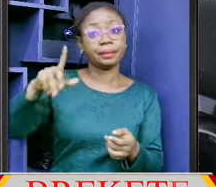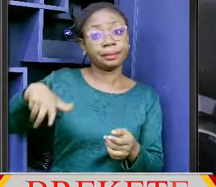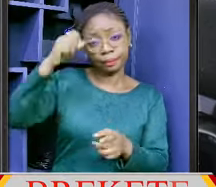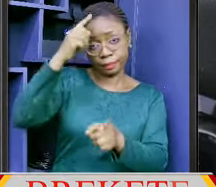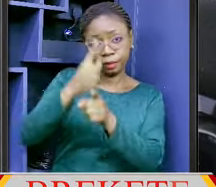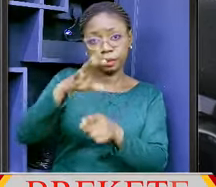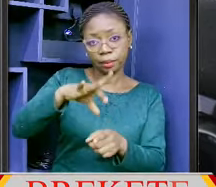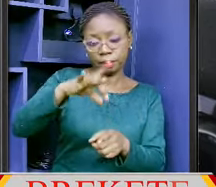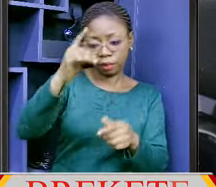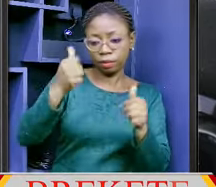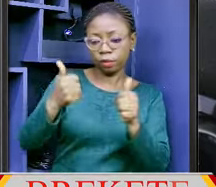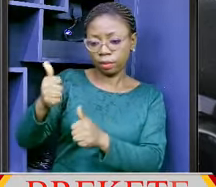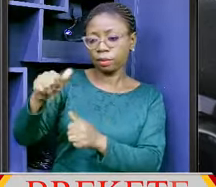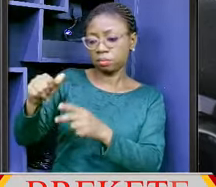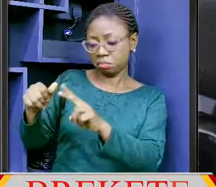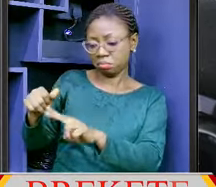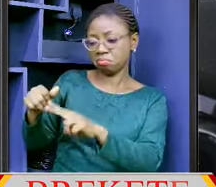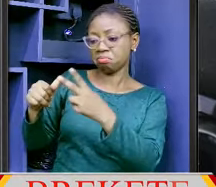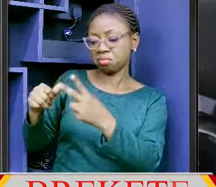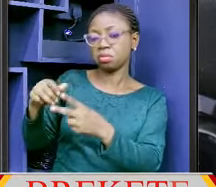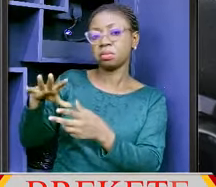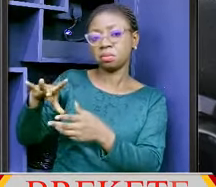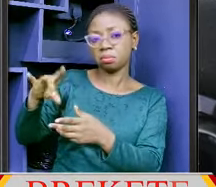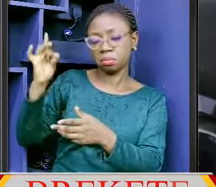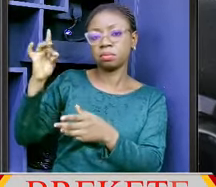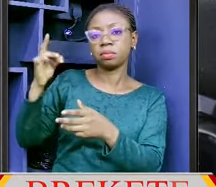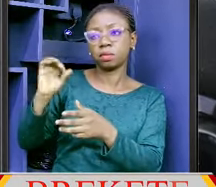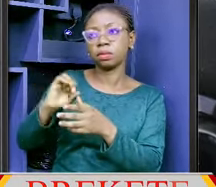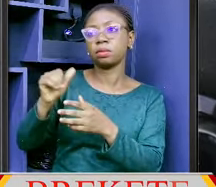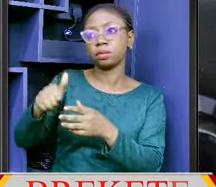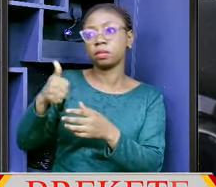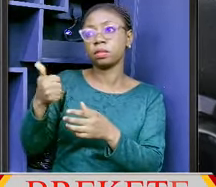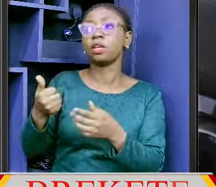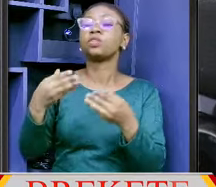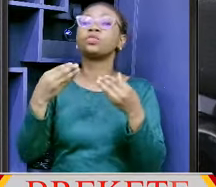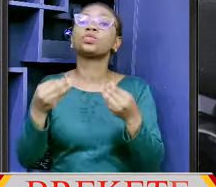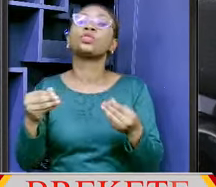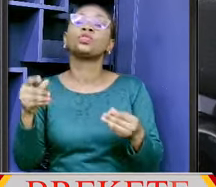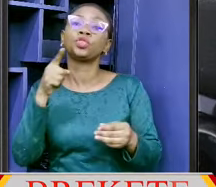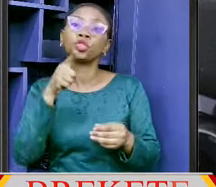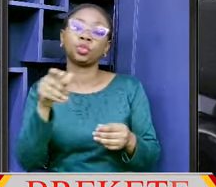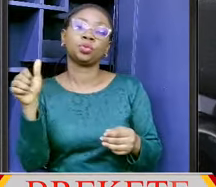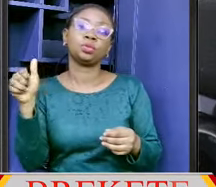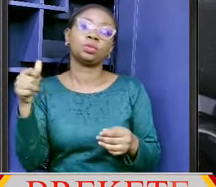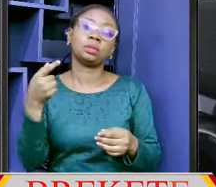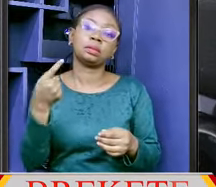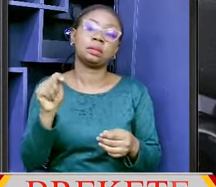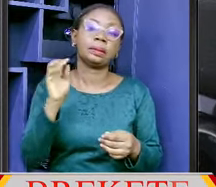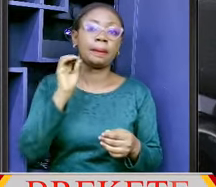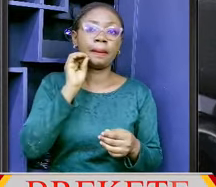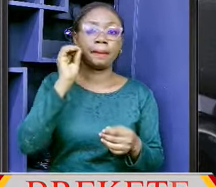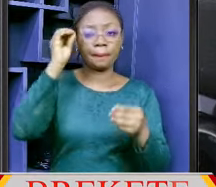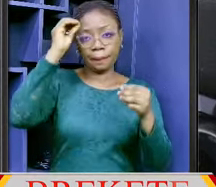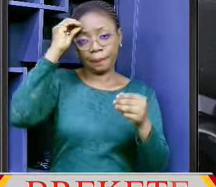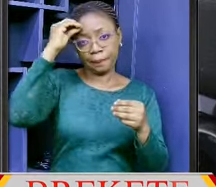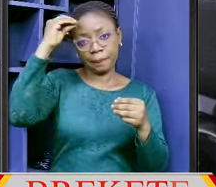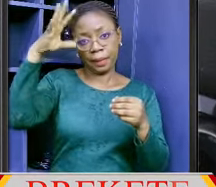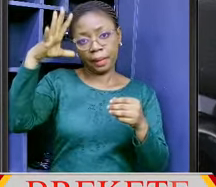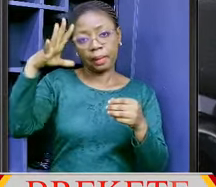Then followed by me before him say pick. So you, the man, yes, sir,